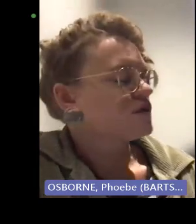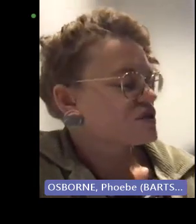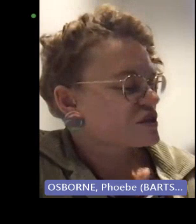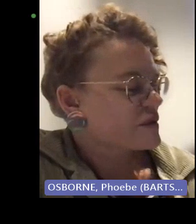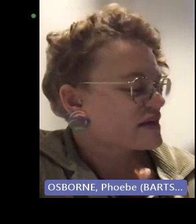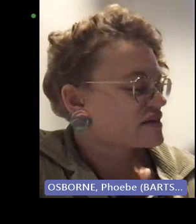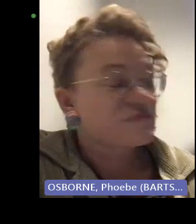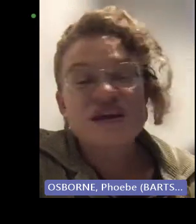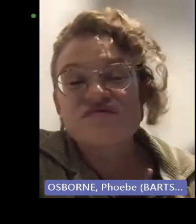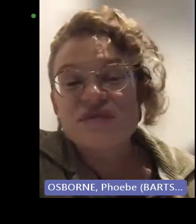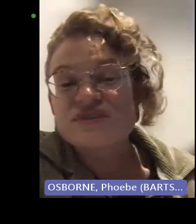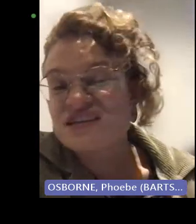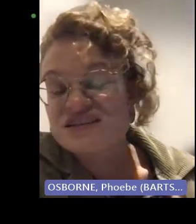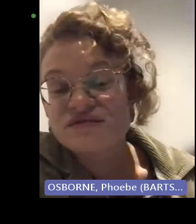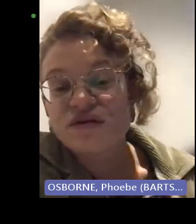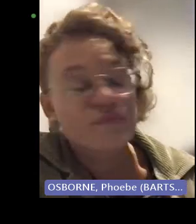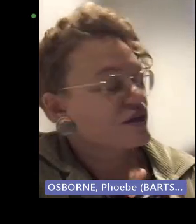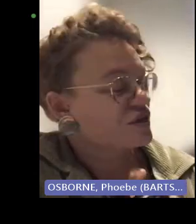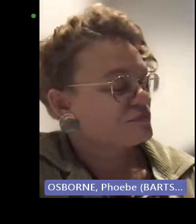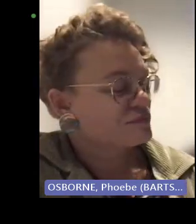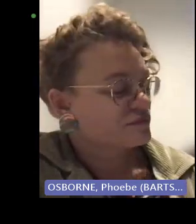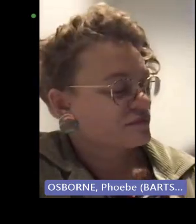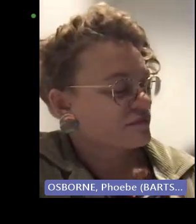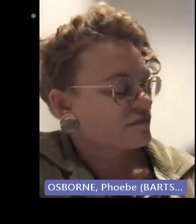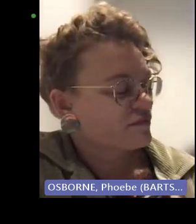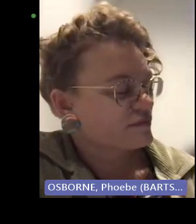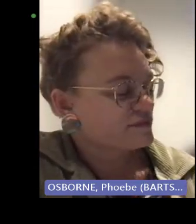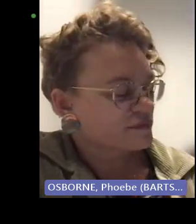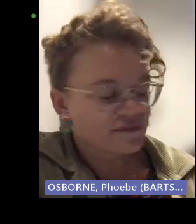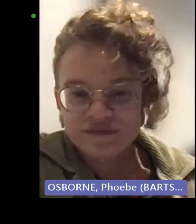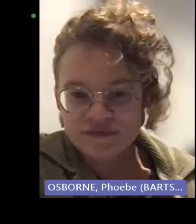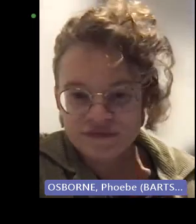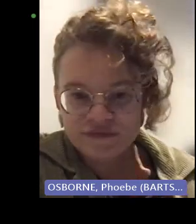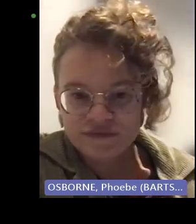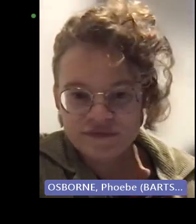environmental sound, which just means it's going to be representative of the picture.